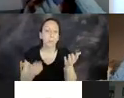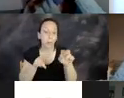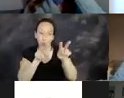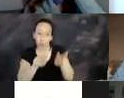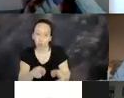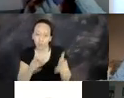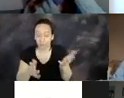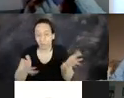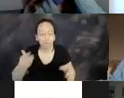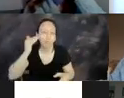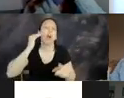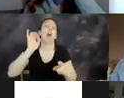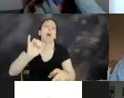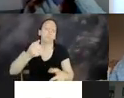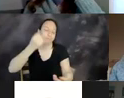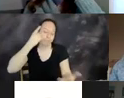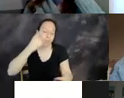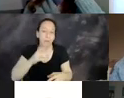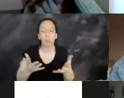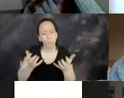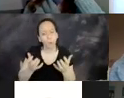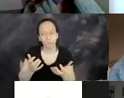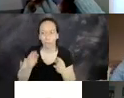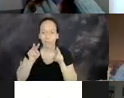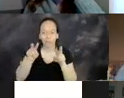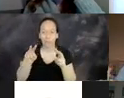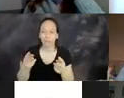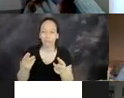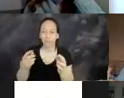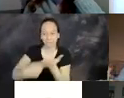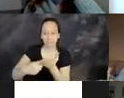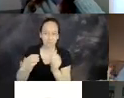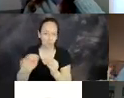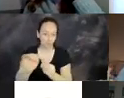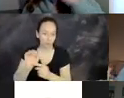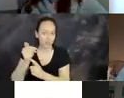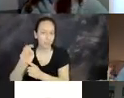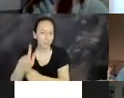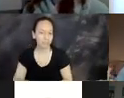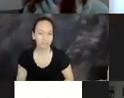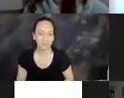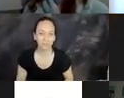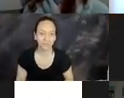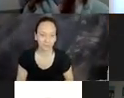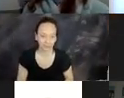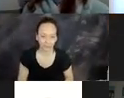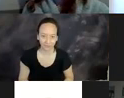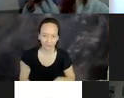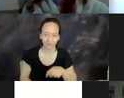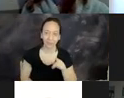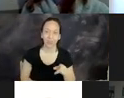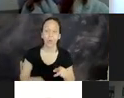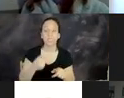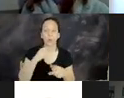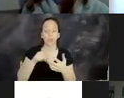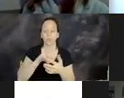look forward to talking more with the public about proof of payment starting in April. And this slide also has on it, the May focus is